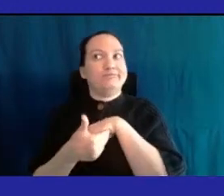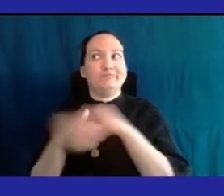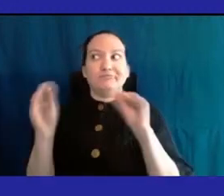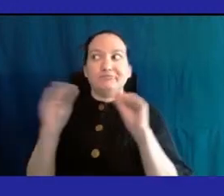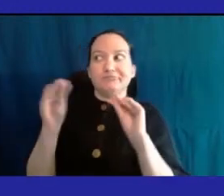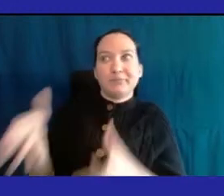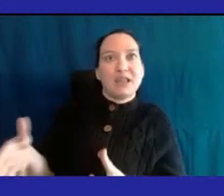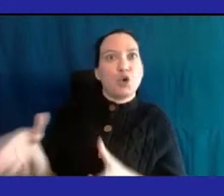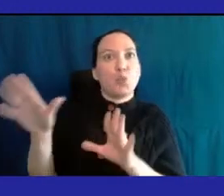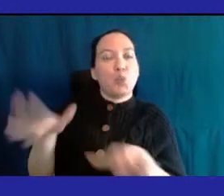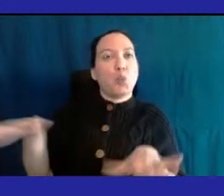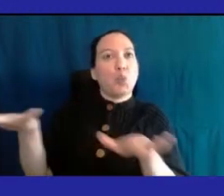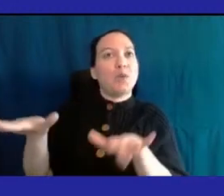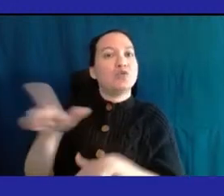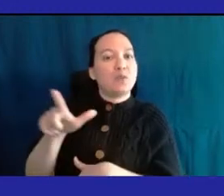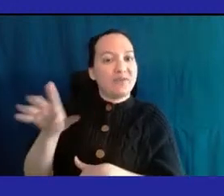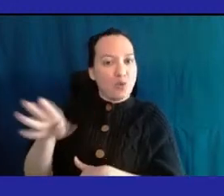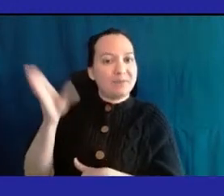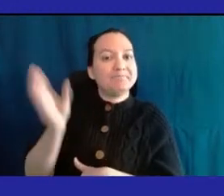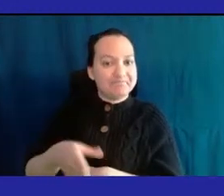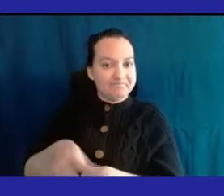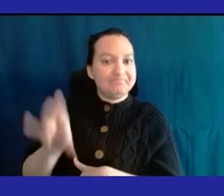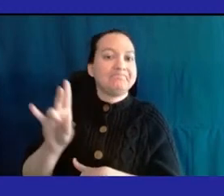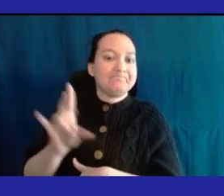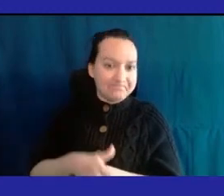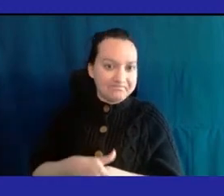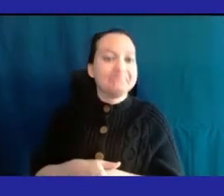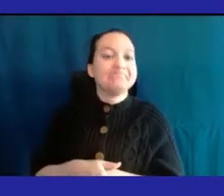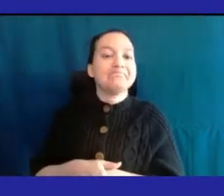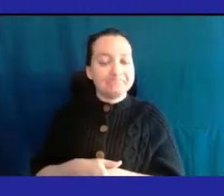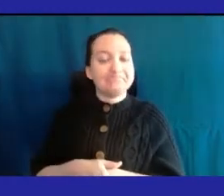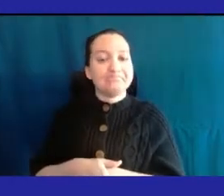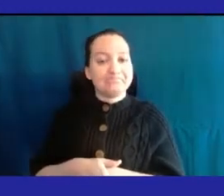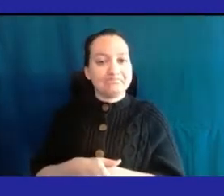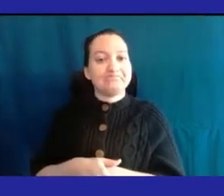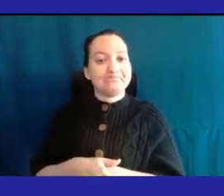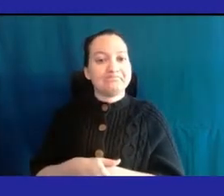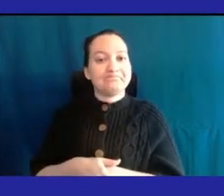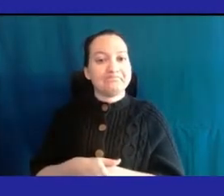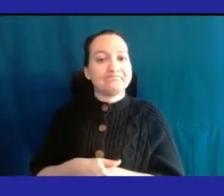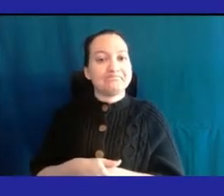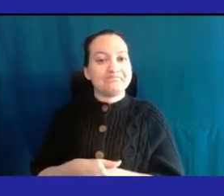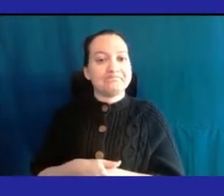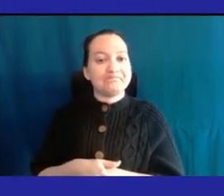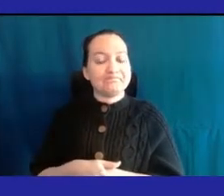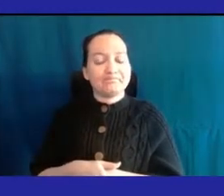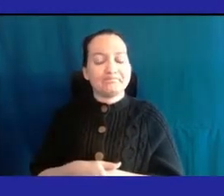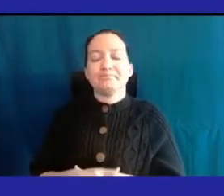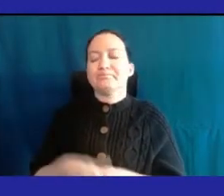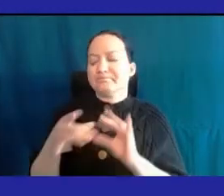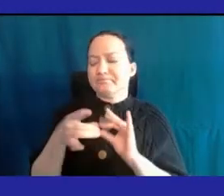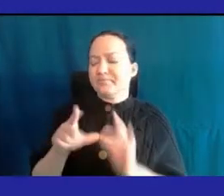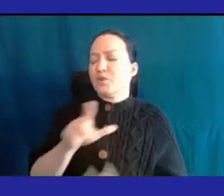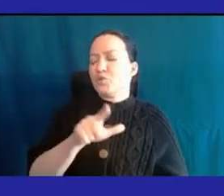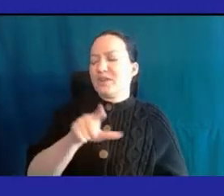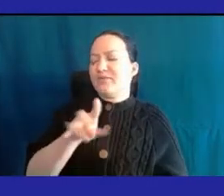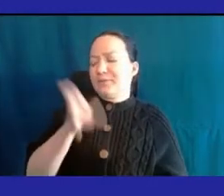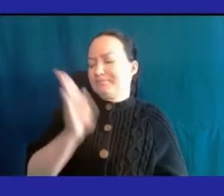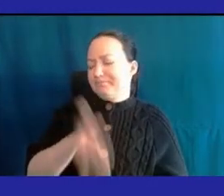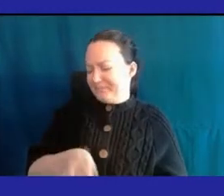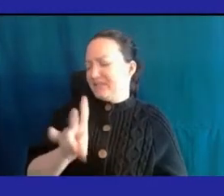spaces for 24 hours a week and 24/7 a week.